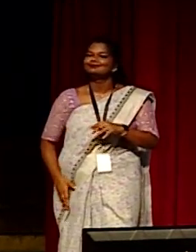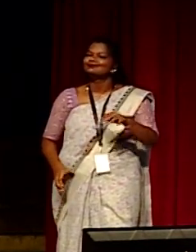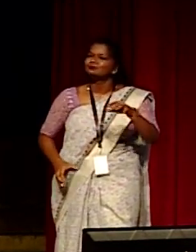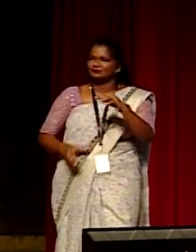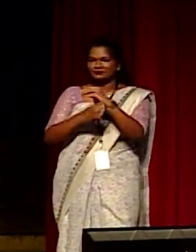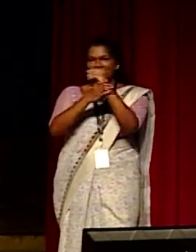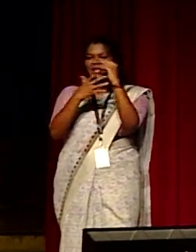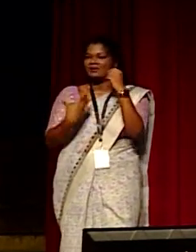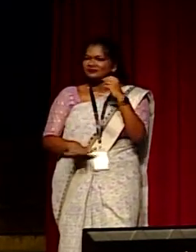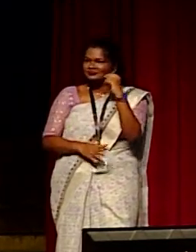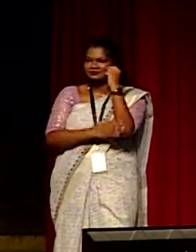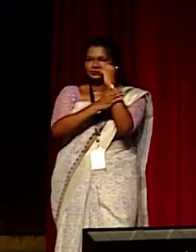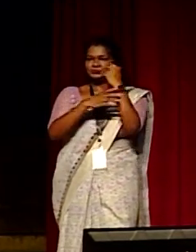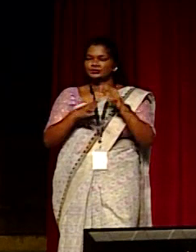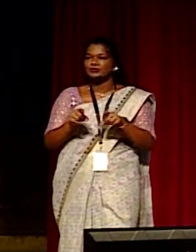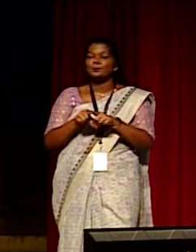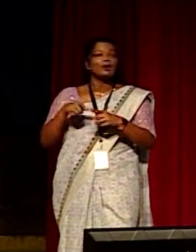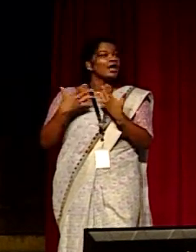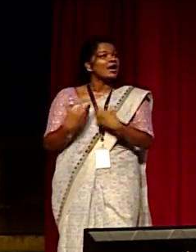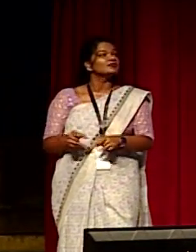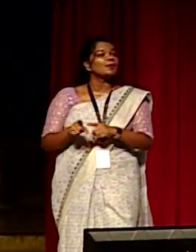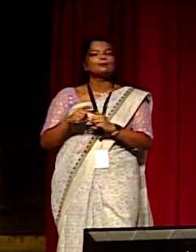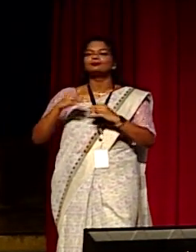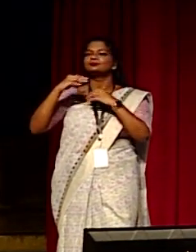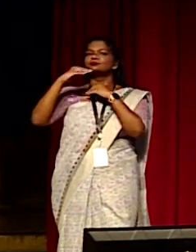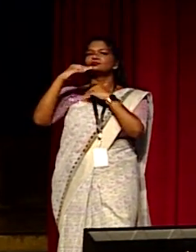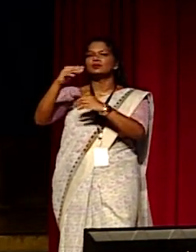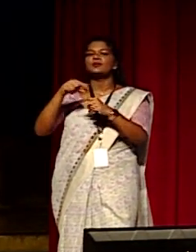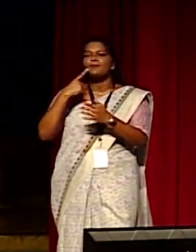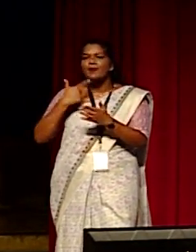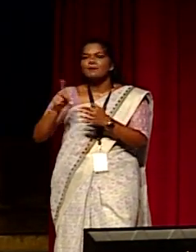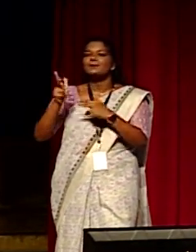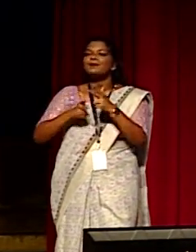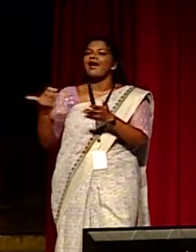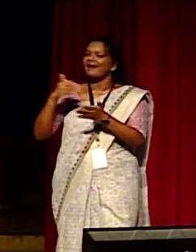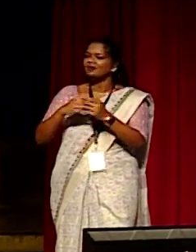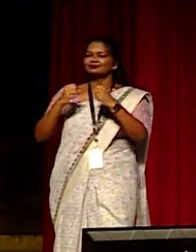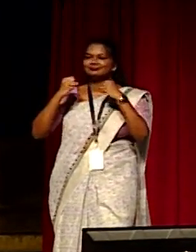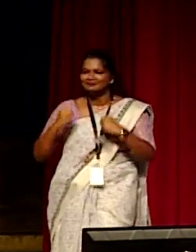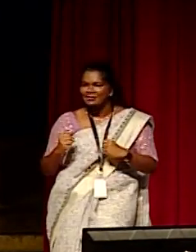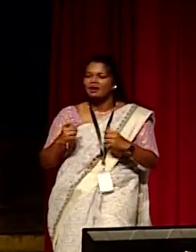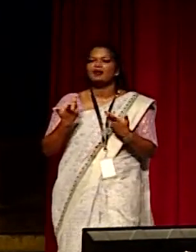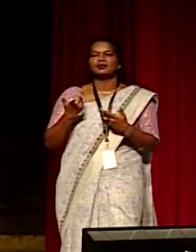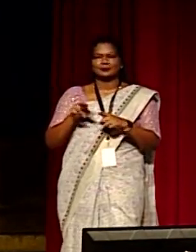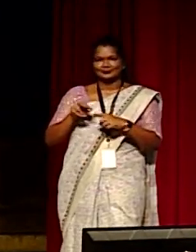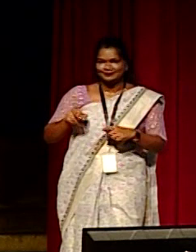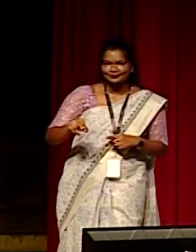have good swing phase response. It should have good range of motion to permit people to again sit on the floor,